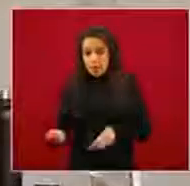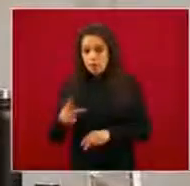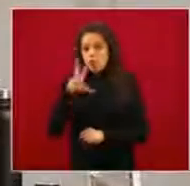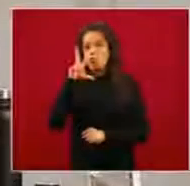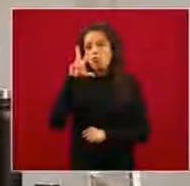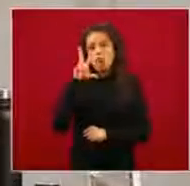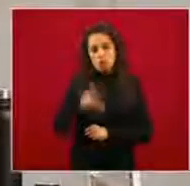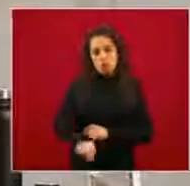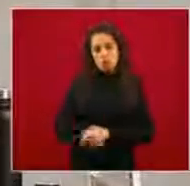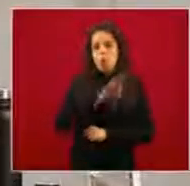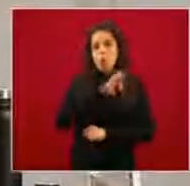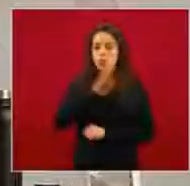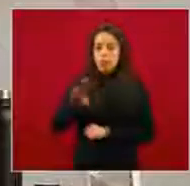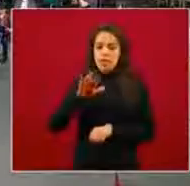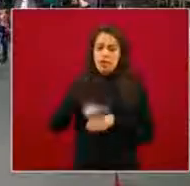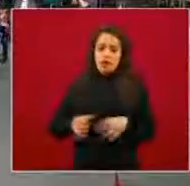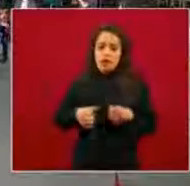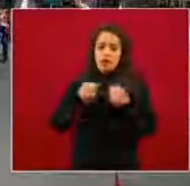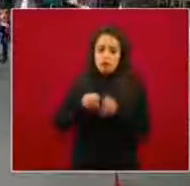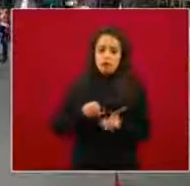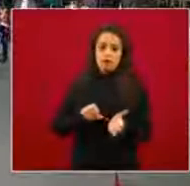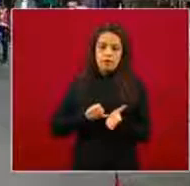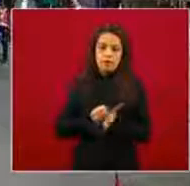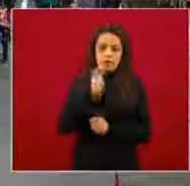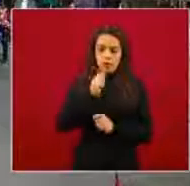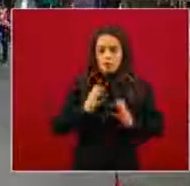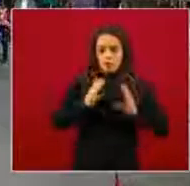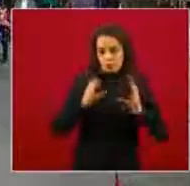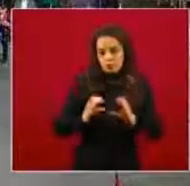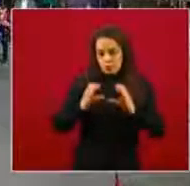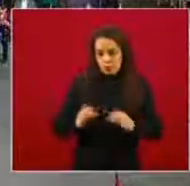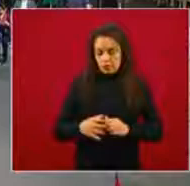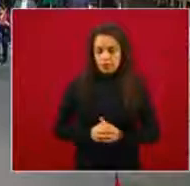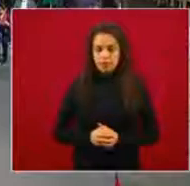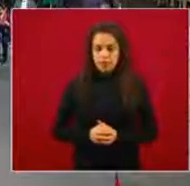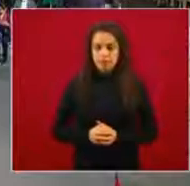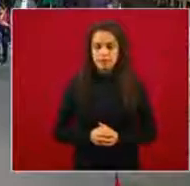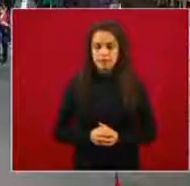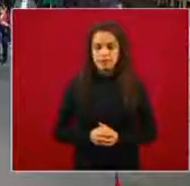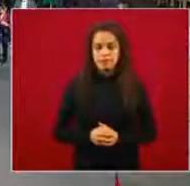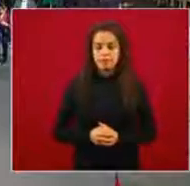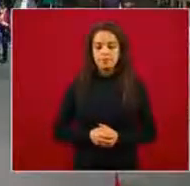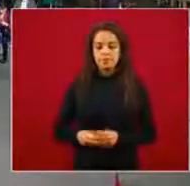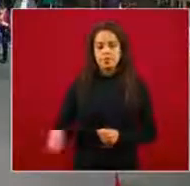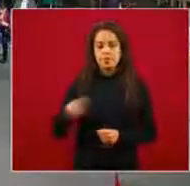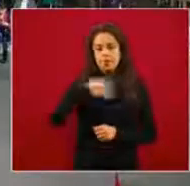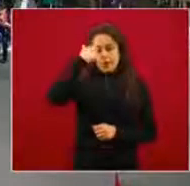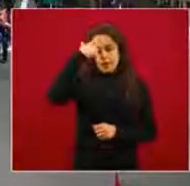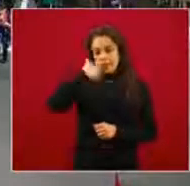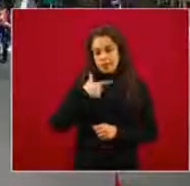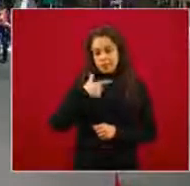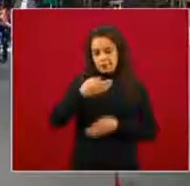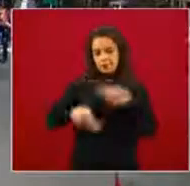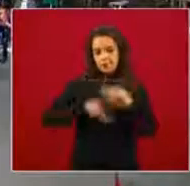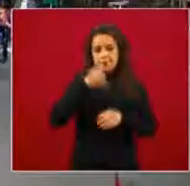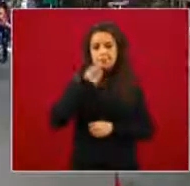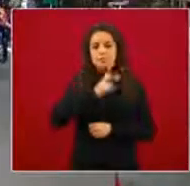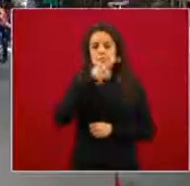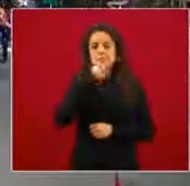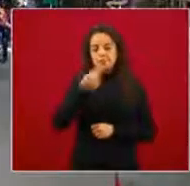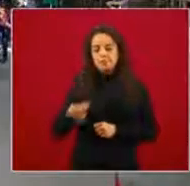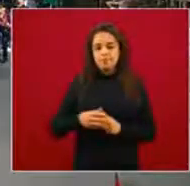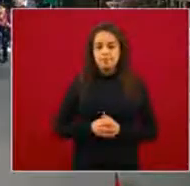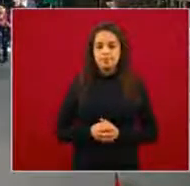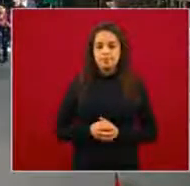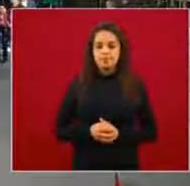otherwise. Liz Fernandez, please, from Grupo Cantón. Good evening, everyone.